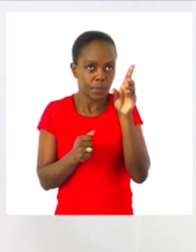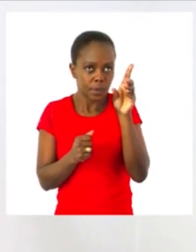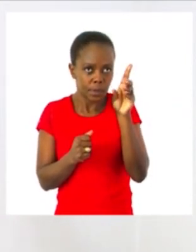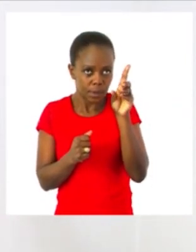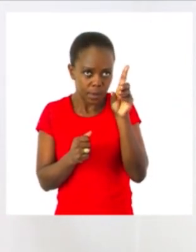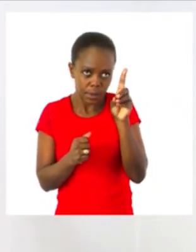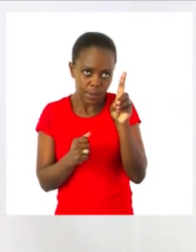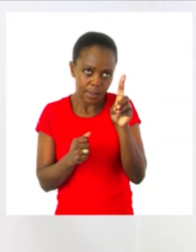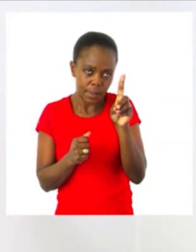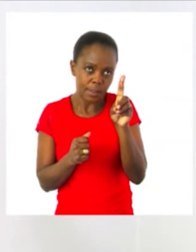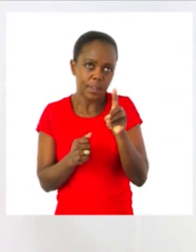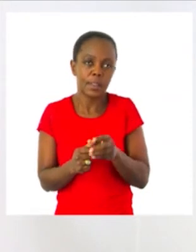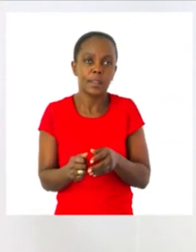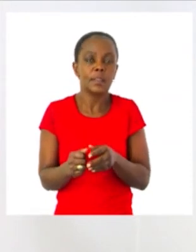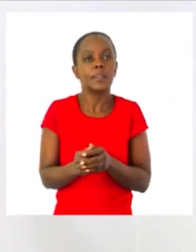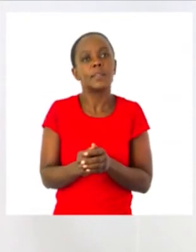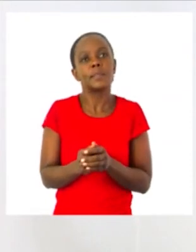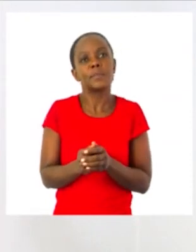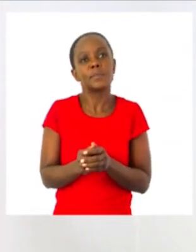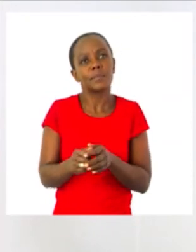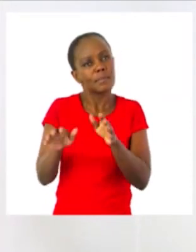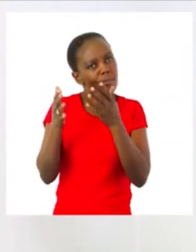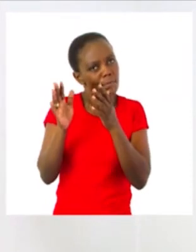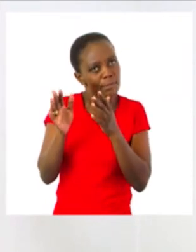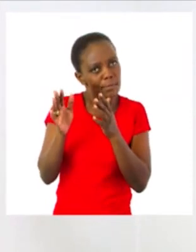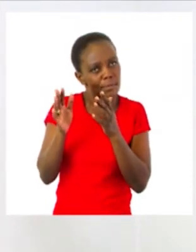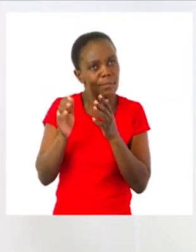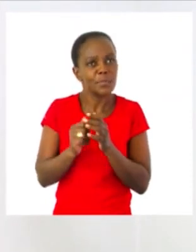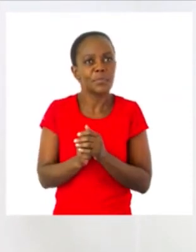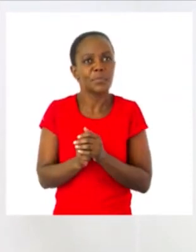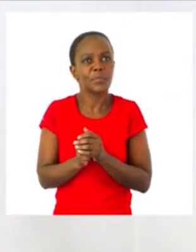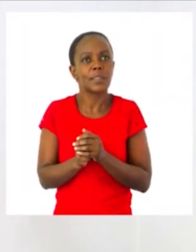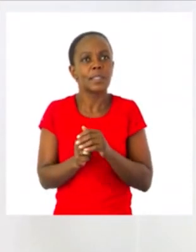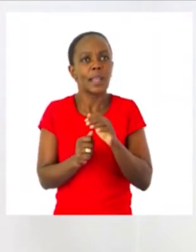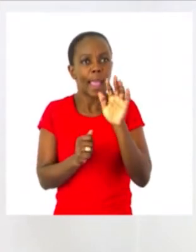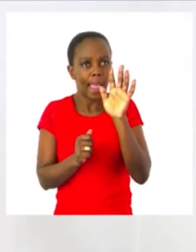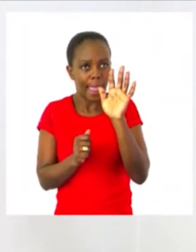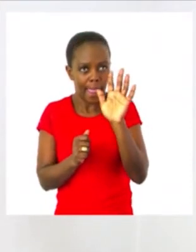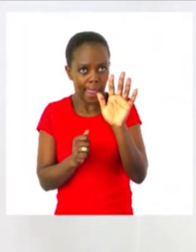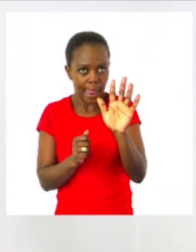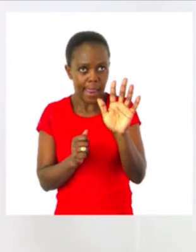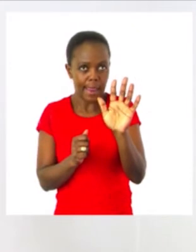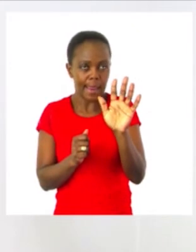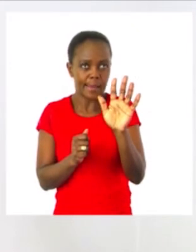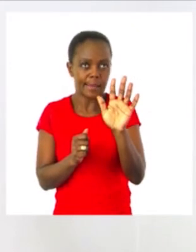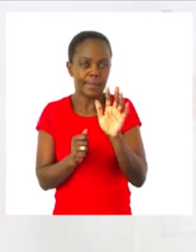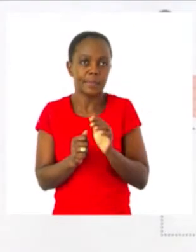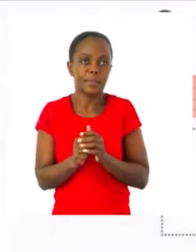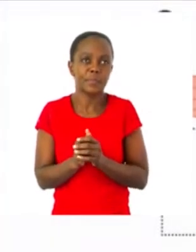And the last letter is a D. This is the word hand. Well